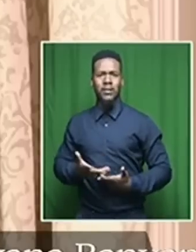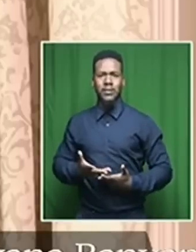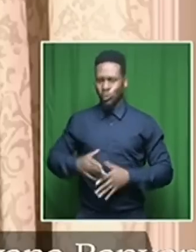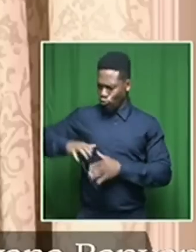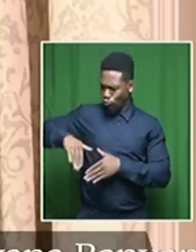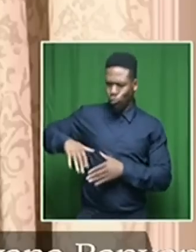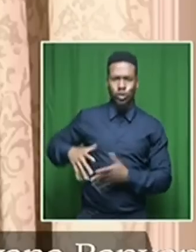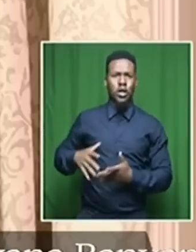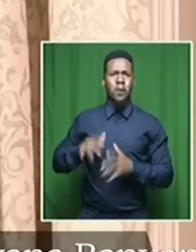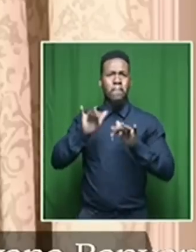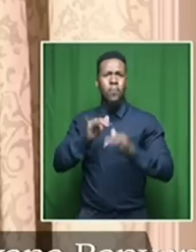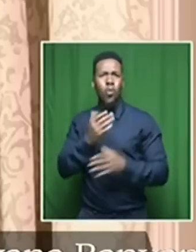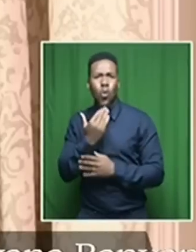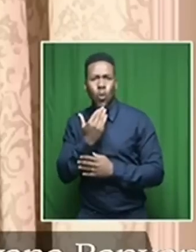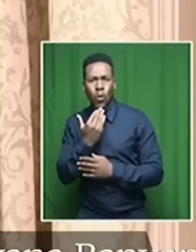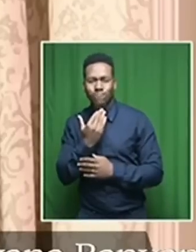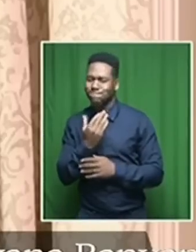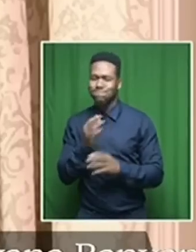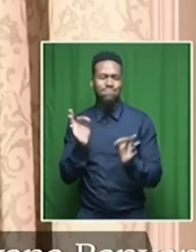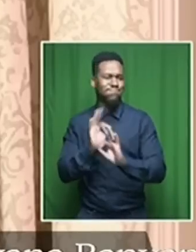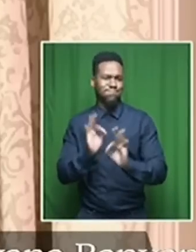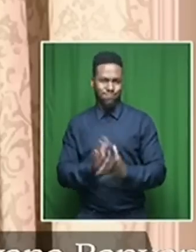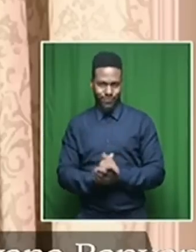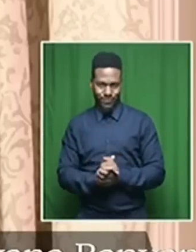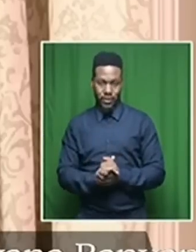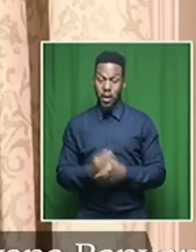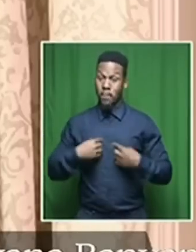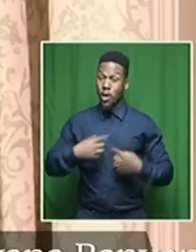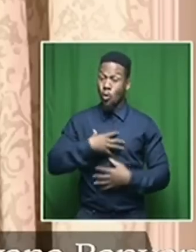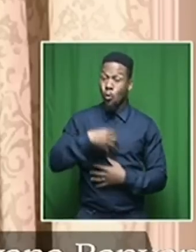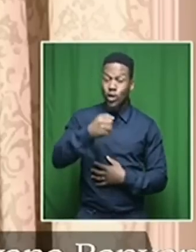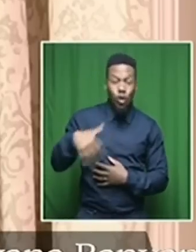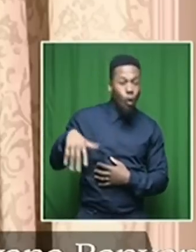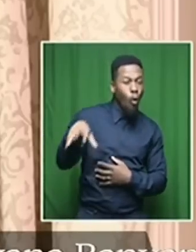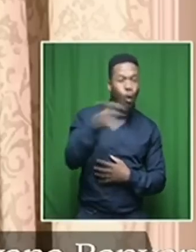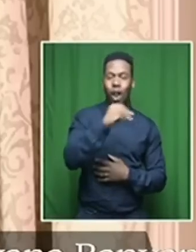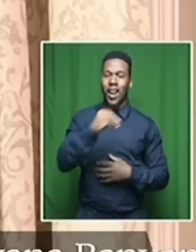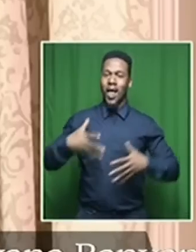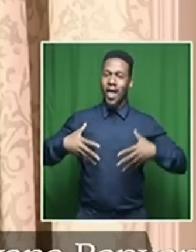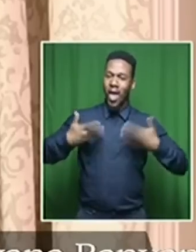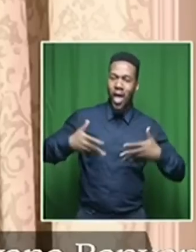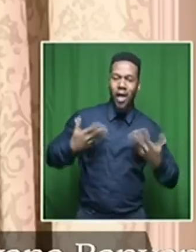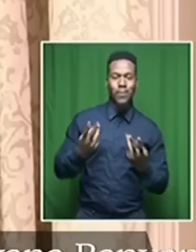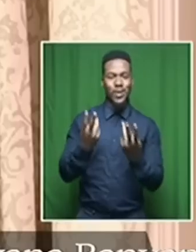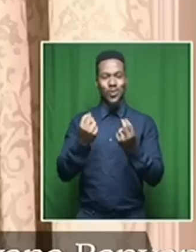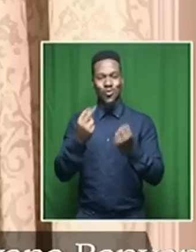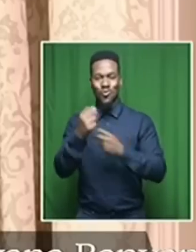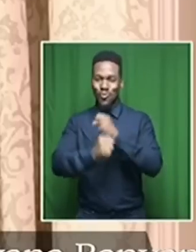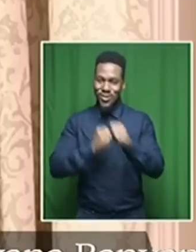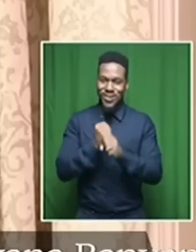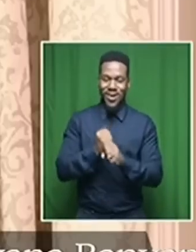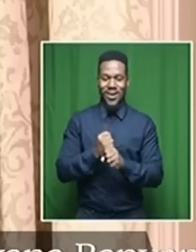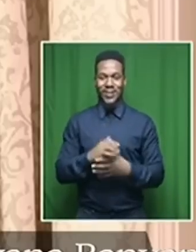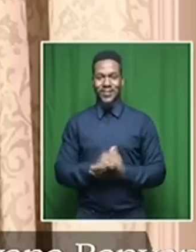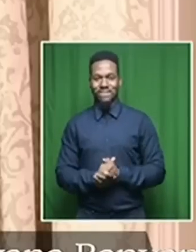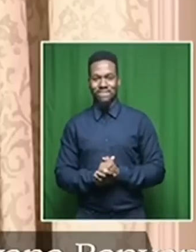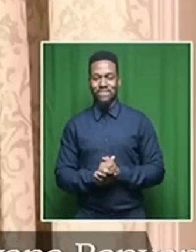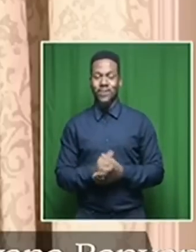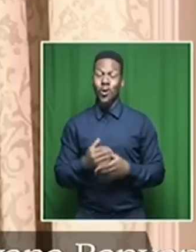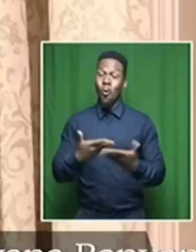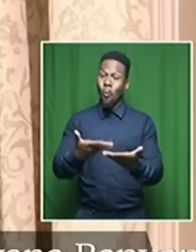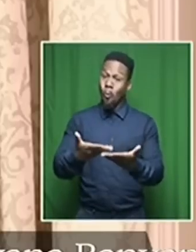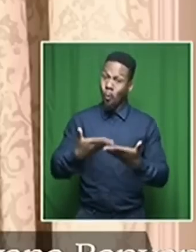behind. I wish you all a happy and healthy New Year. Let us